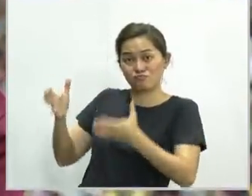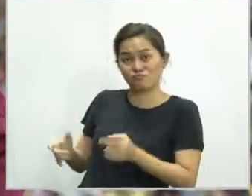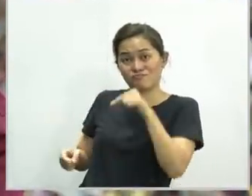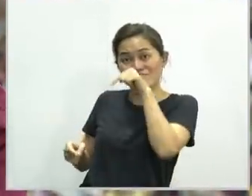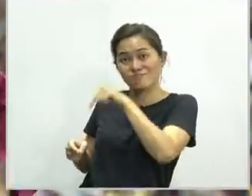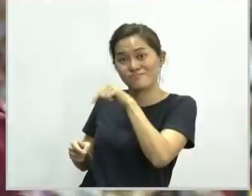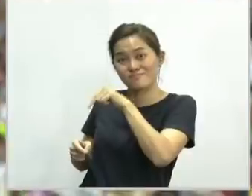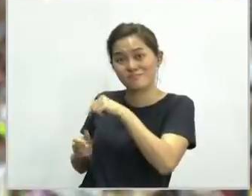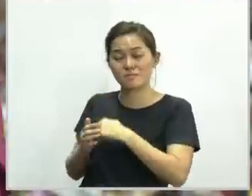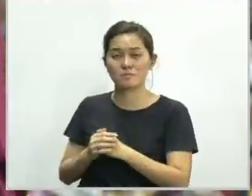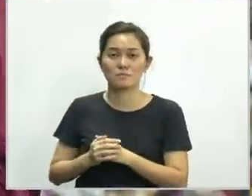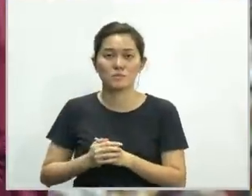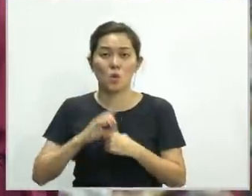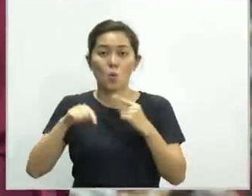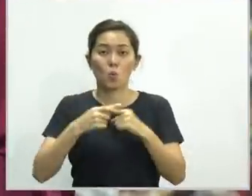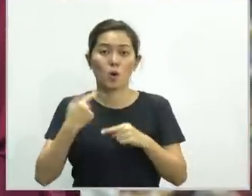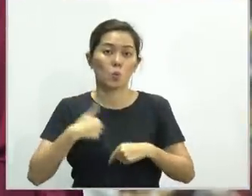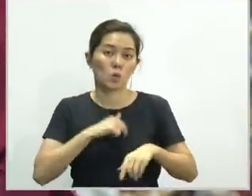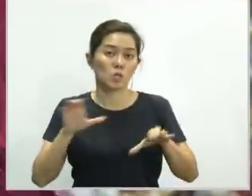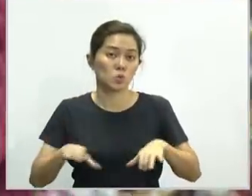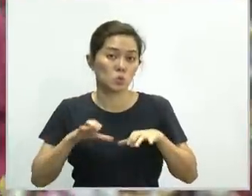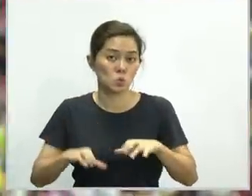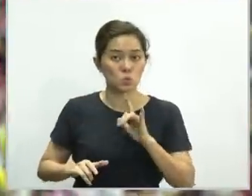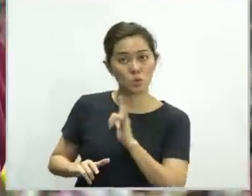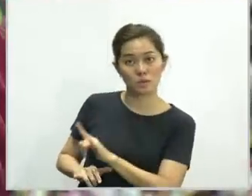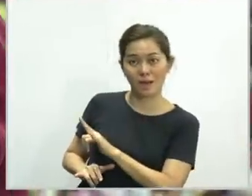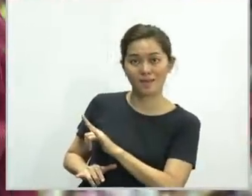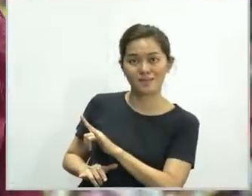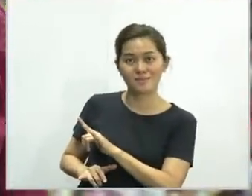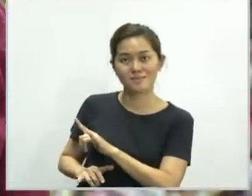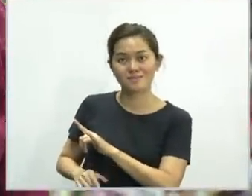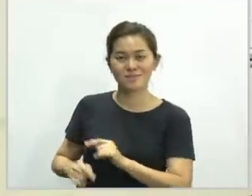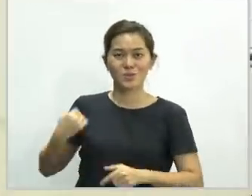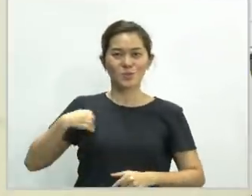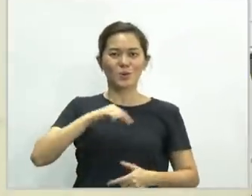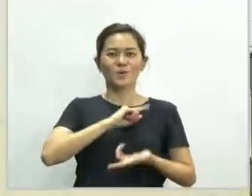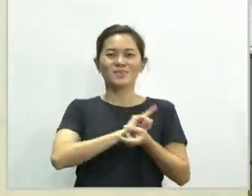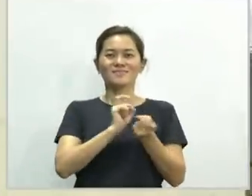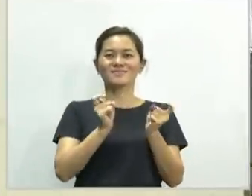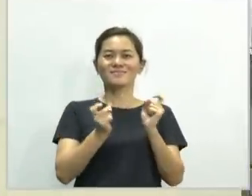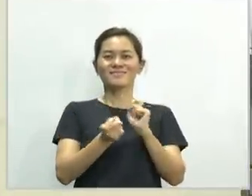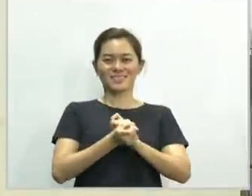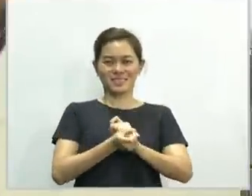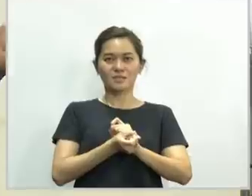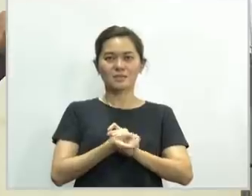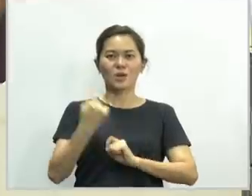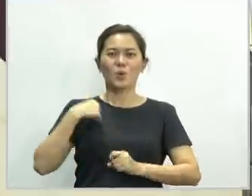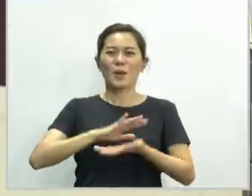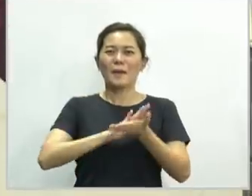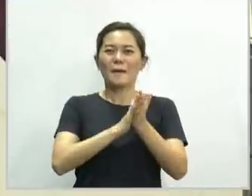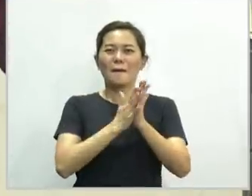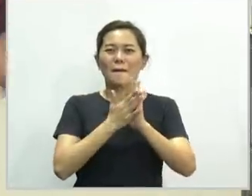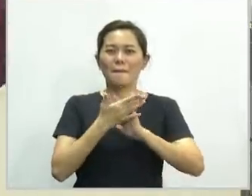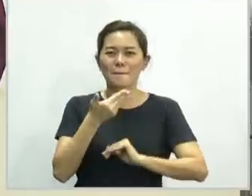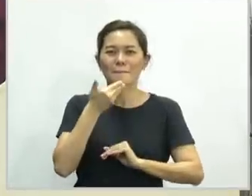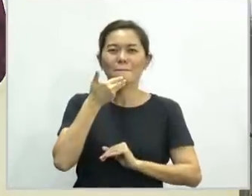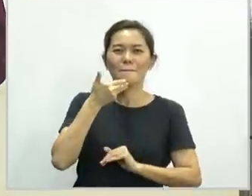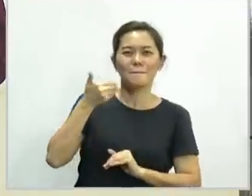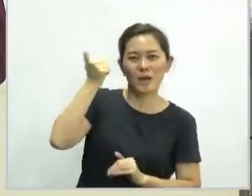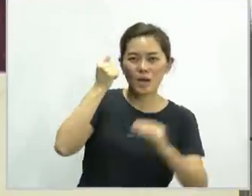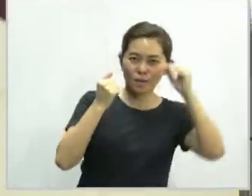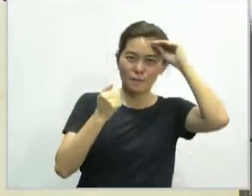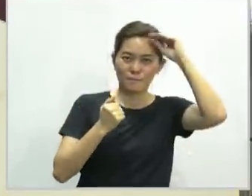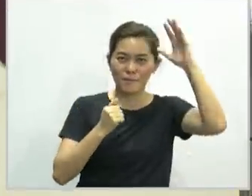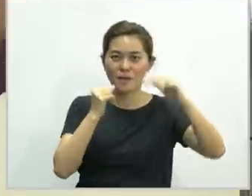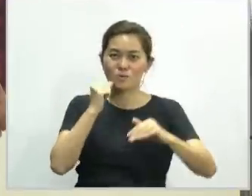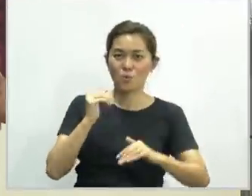When we do that, it changes us. We become better men and women.